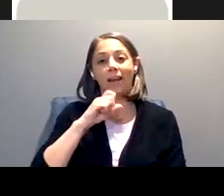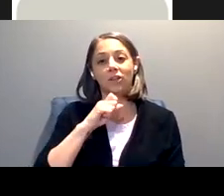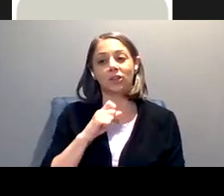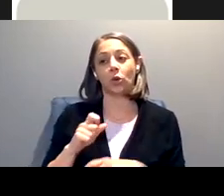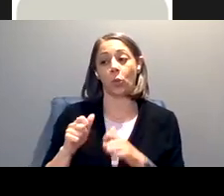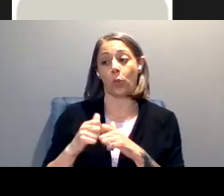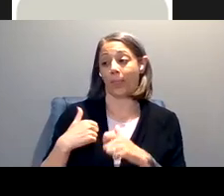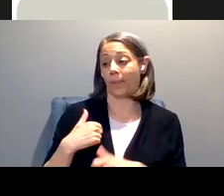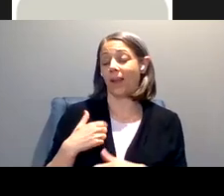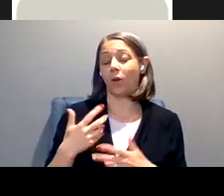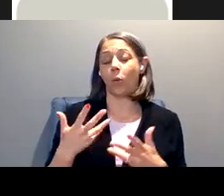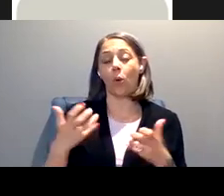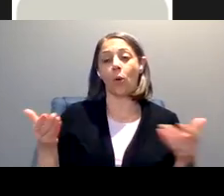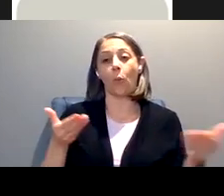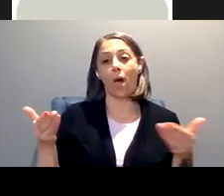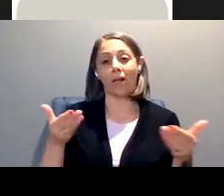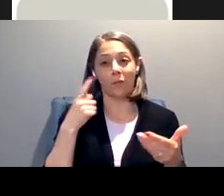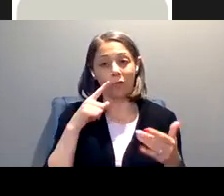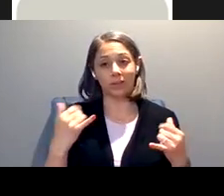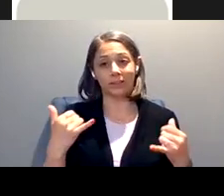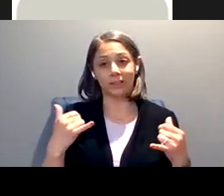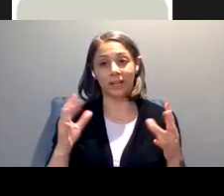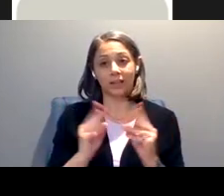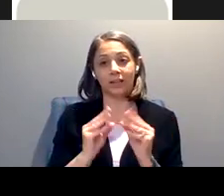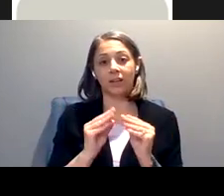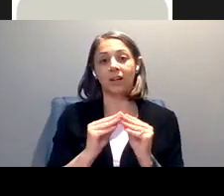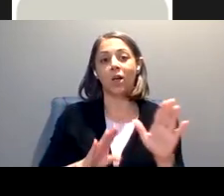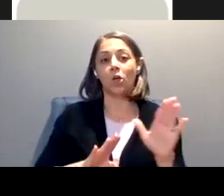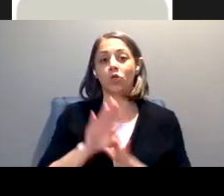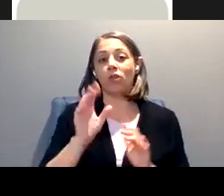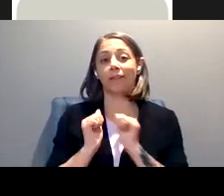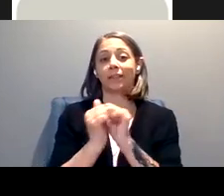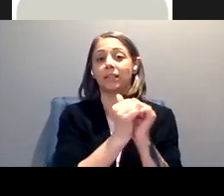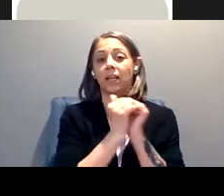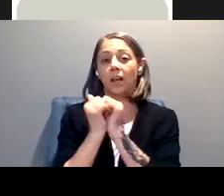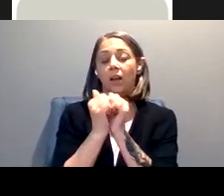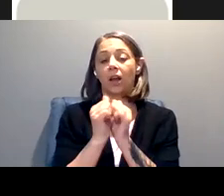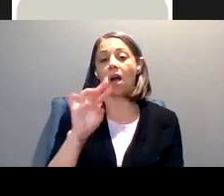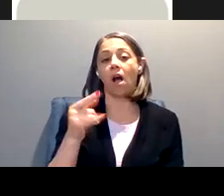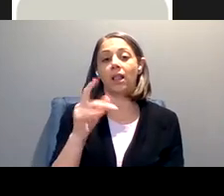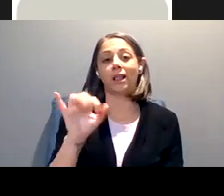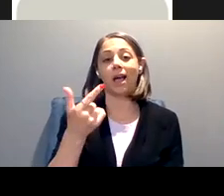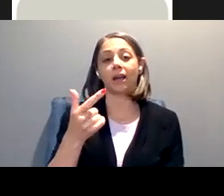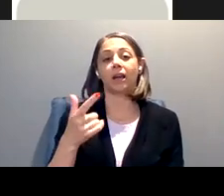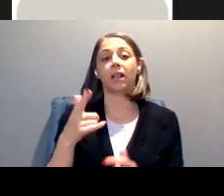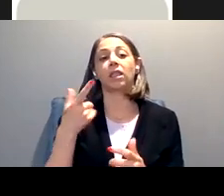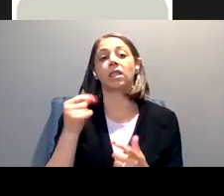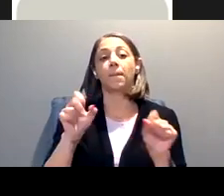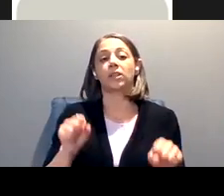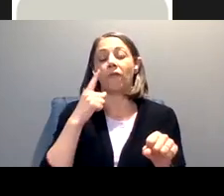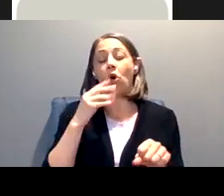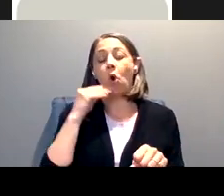welcome all of you to today's session titled Thriving Together, Unlocking the Potential of Home